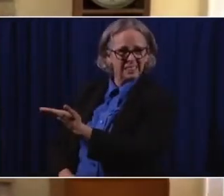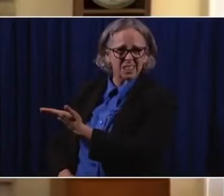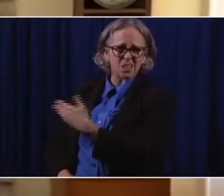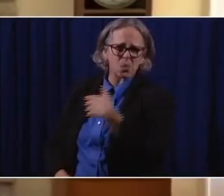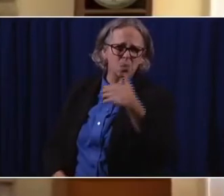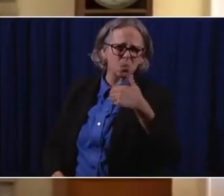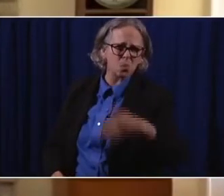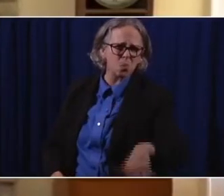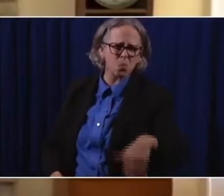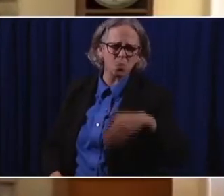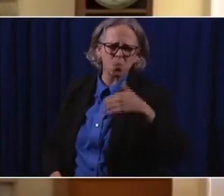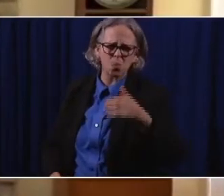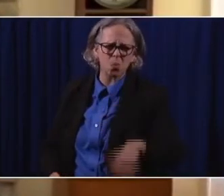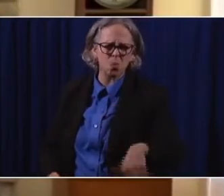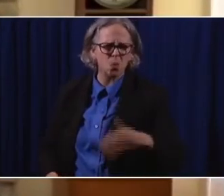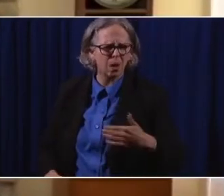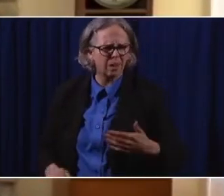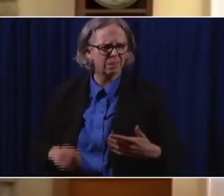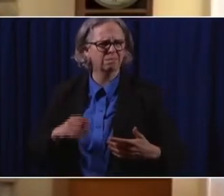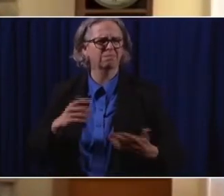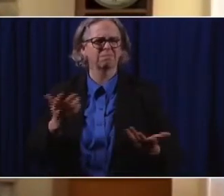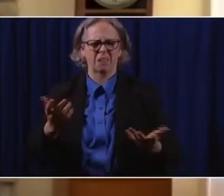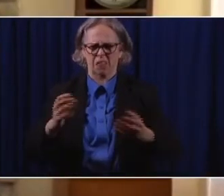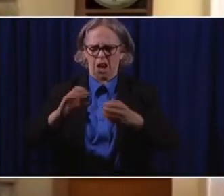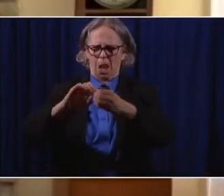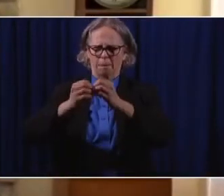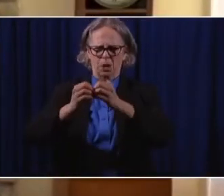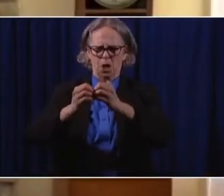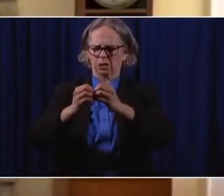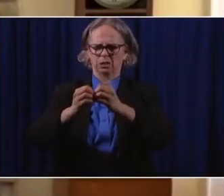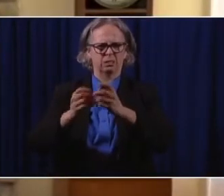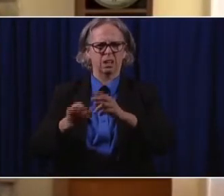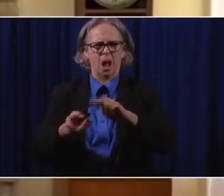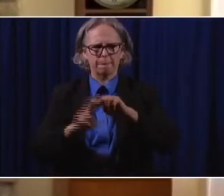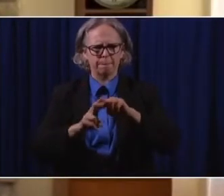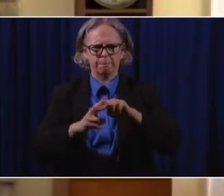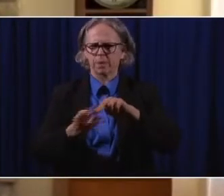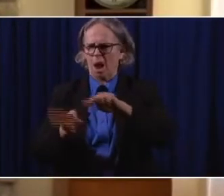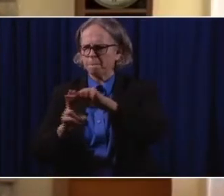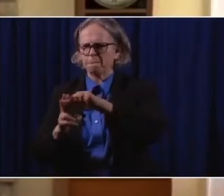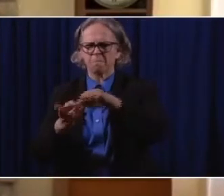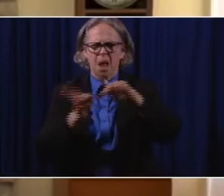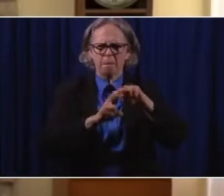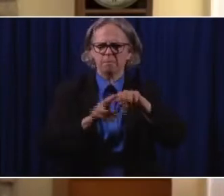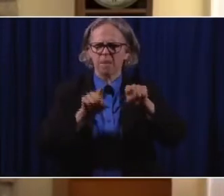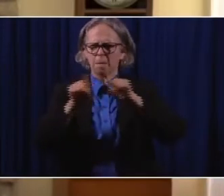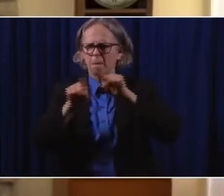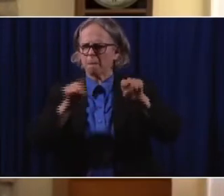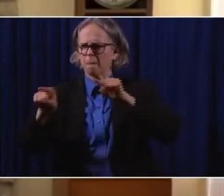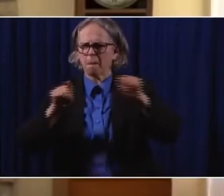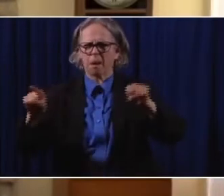continue, these numbers unfortunately just continue to go up.